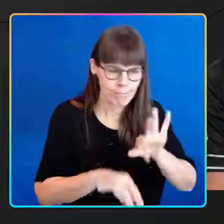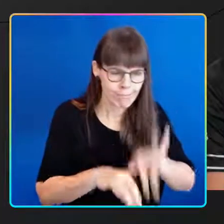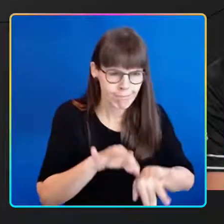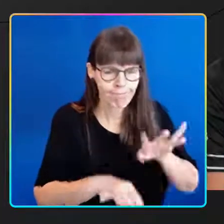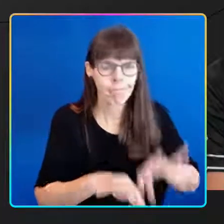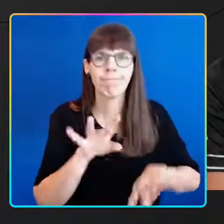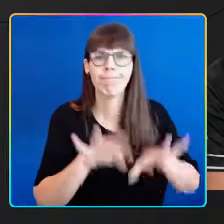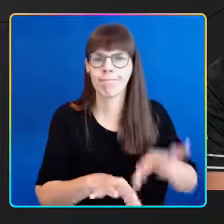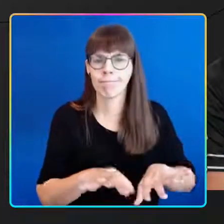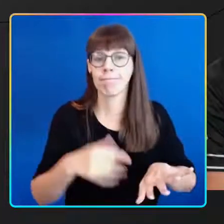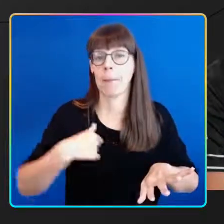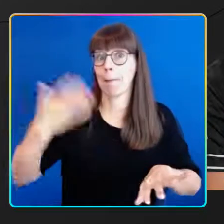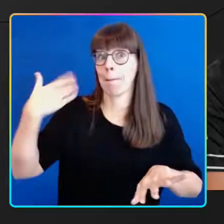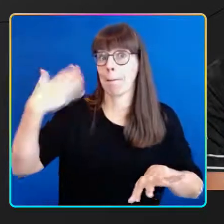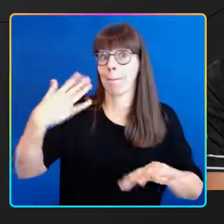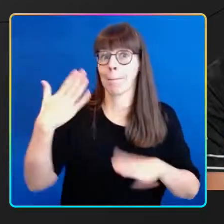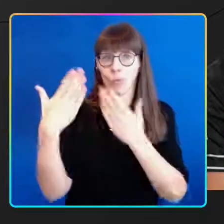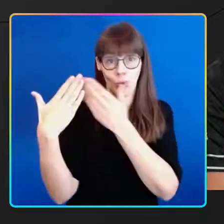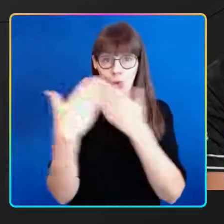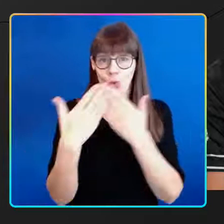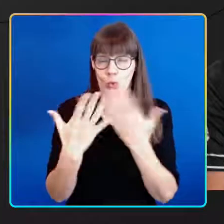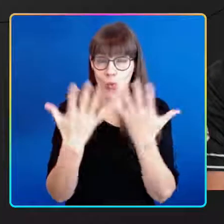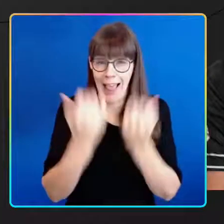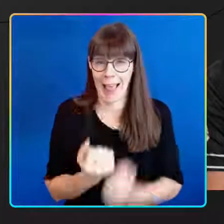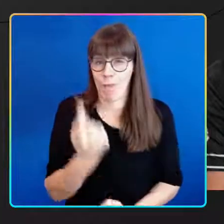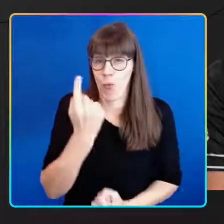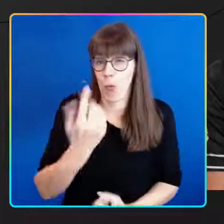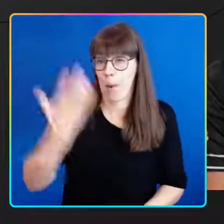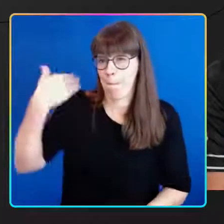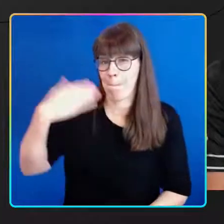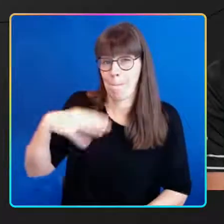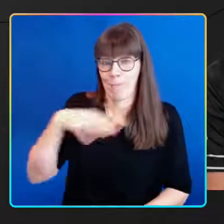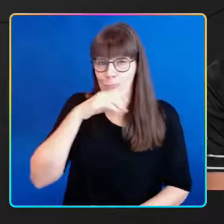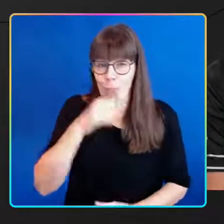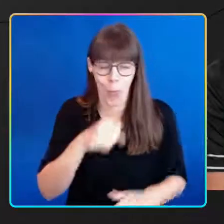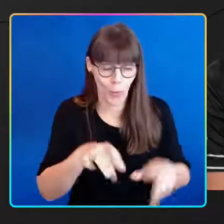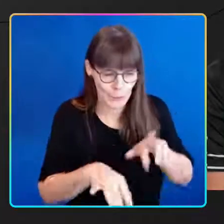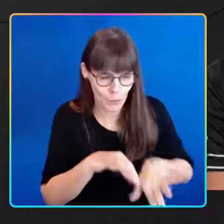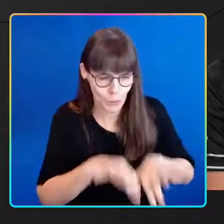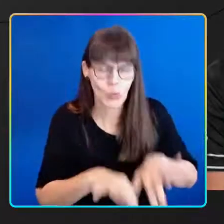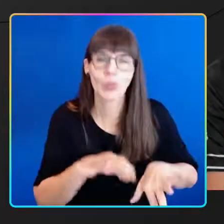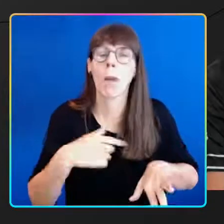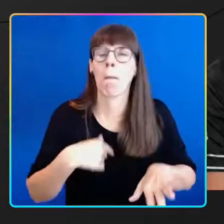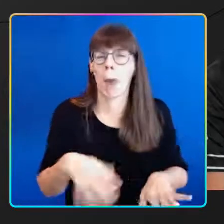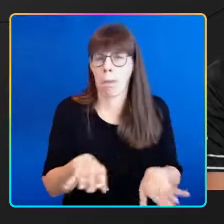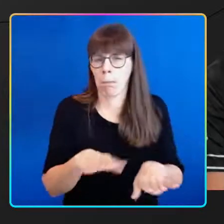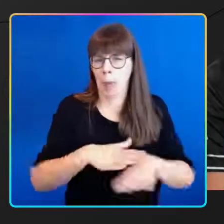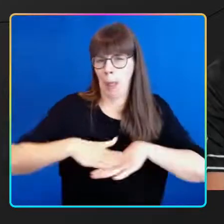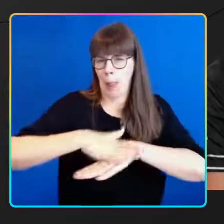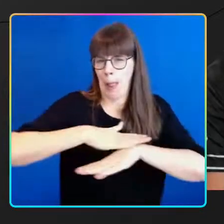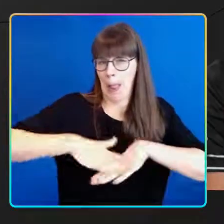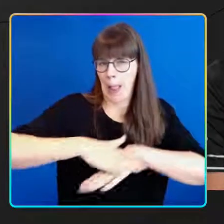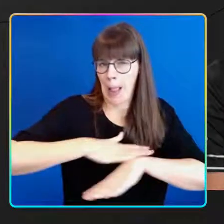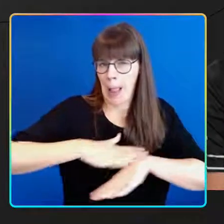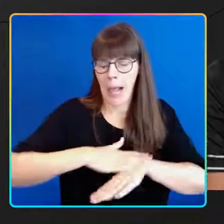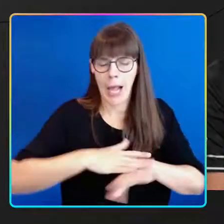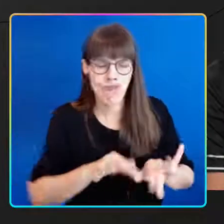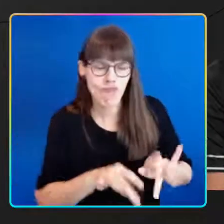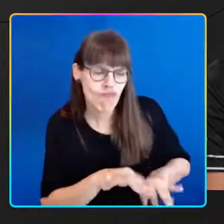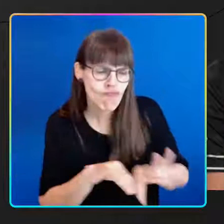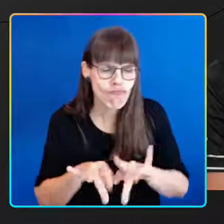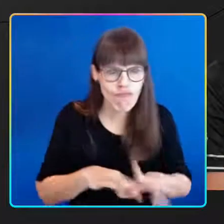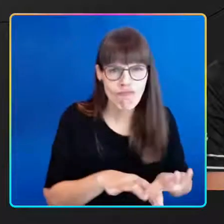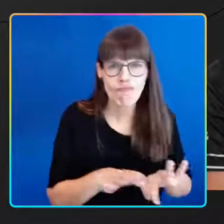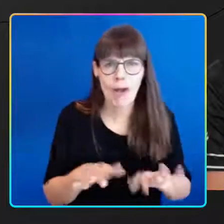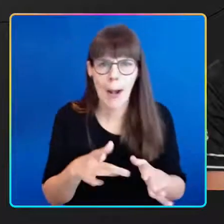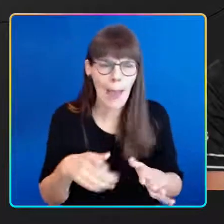one in my school. And I started doing things, just really, really basic things, like navigating directories